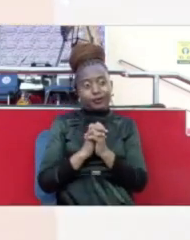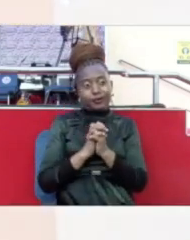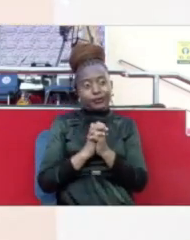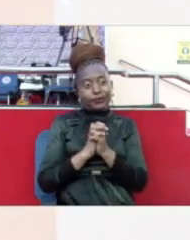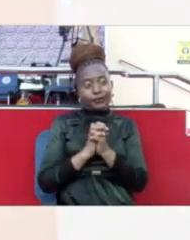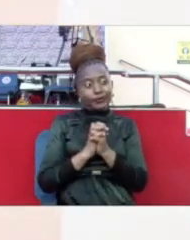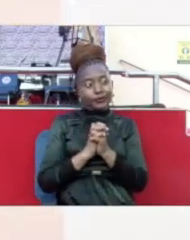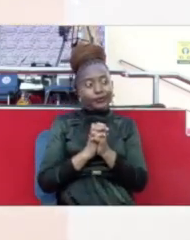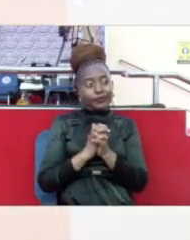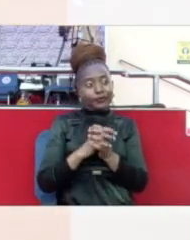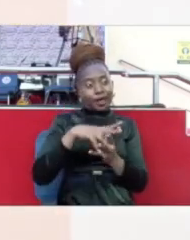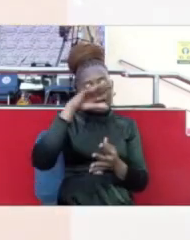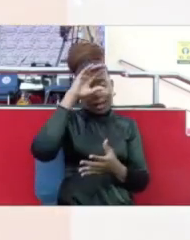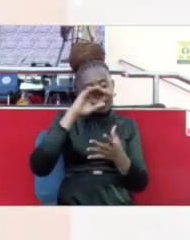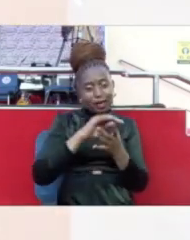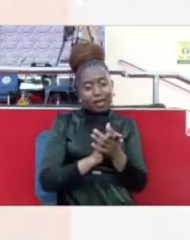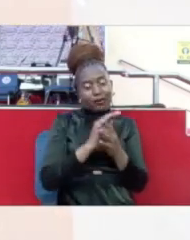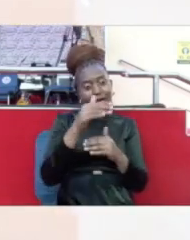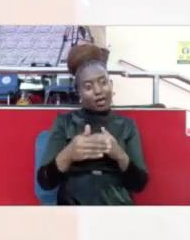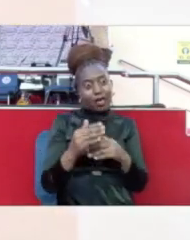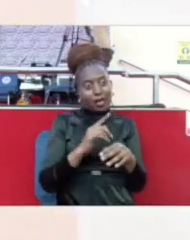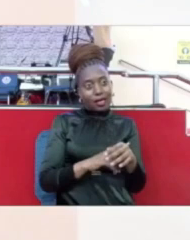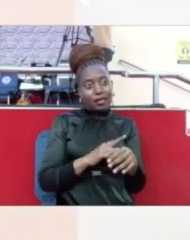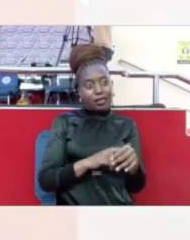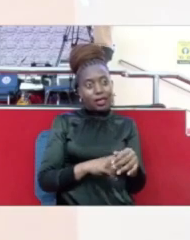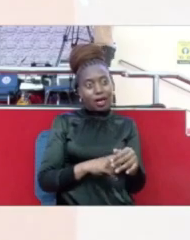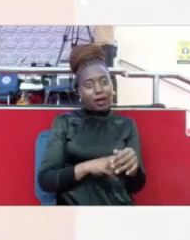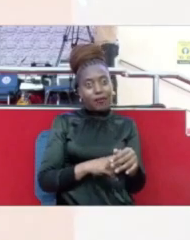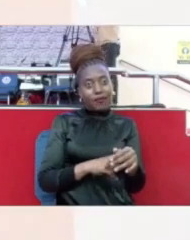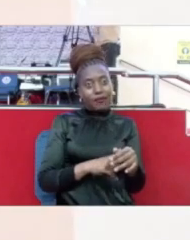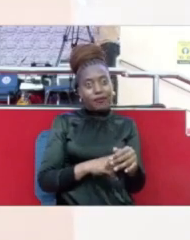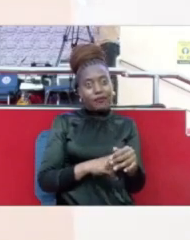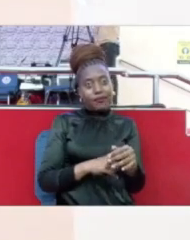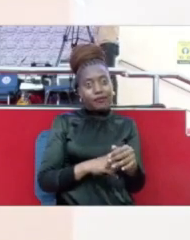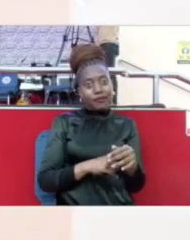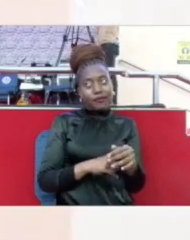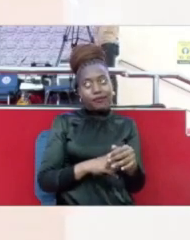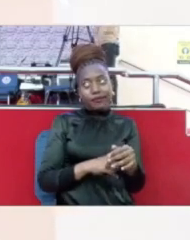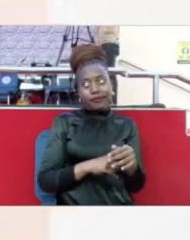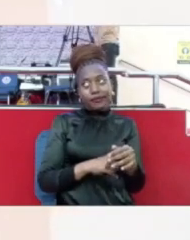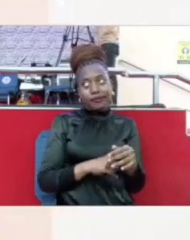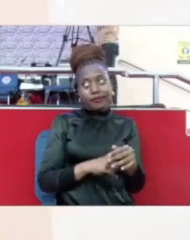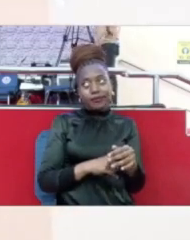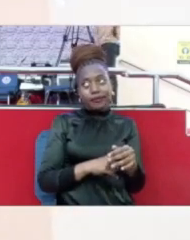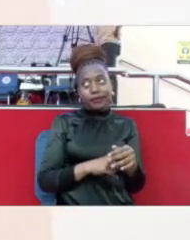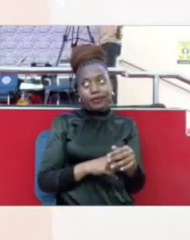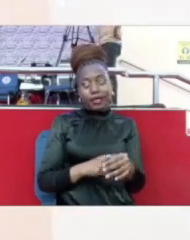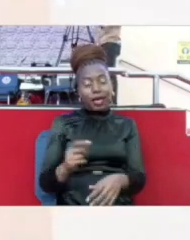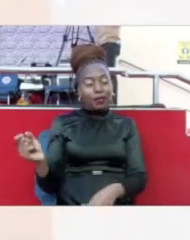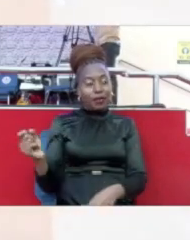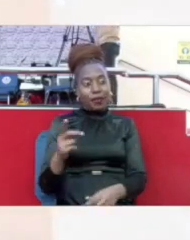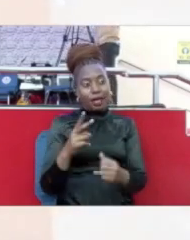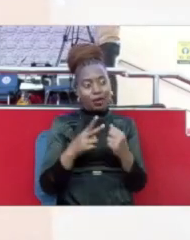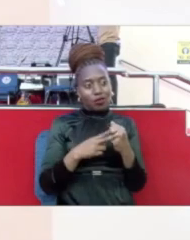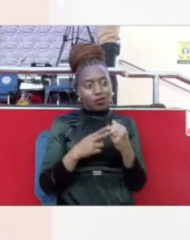And believe that next time this month, coming up to this month of July, that I